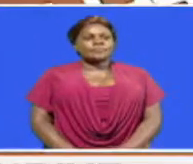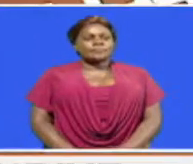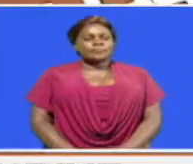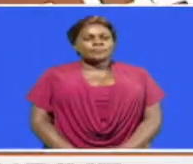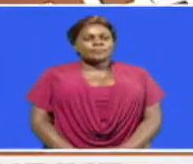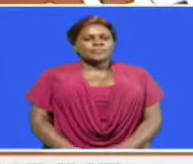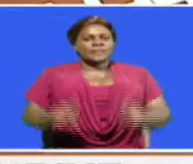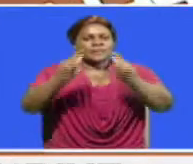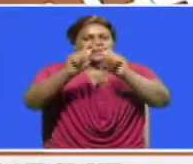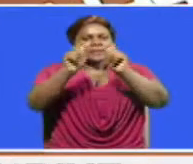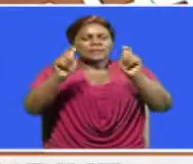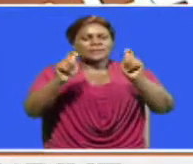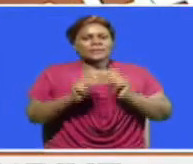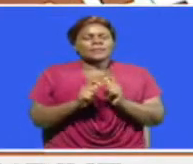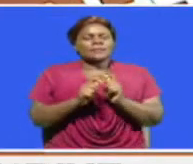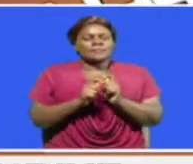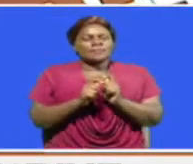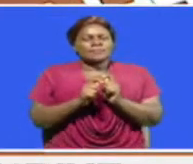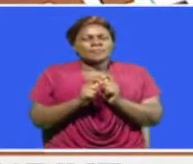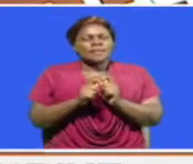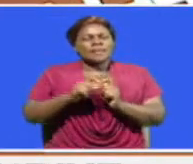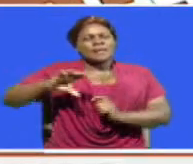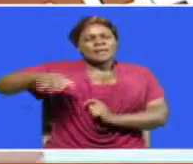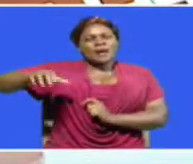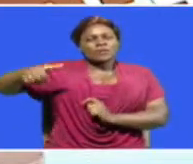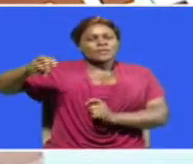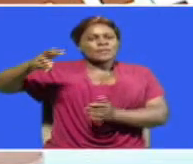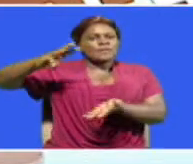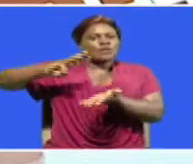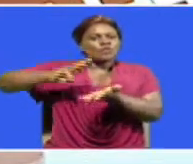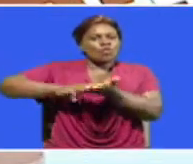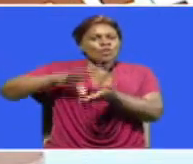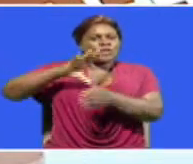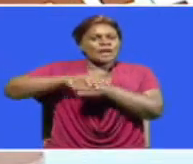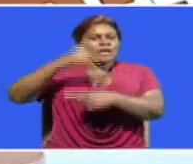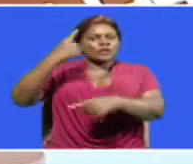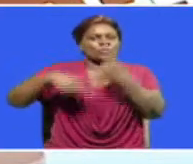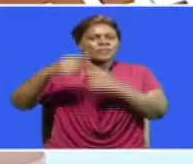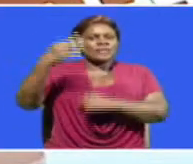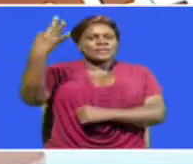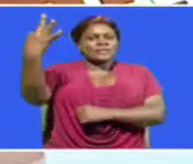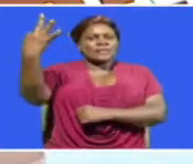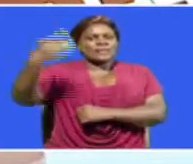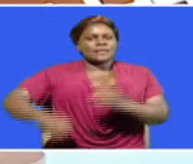Na timu ya Aganga kutoka kaunti ya Migori ilipata ushindi wa bao